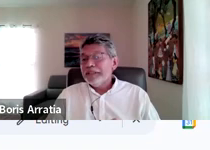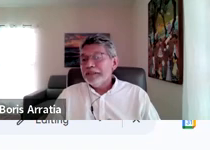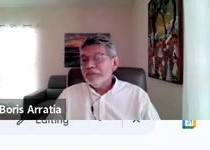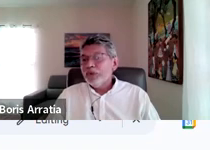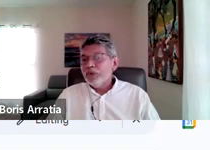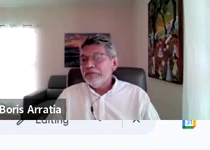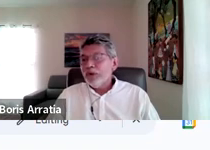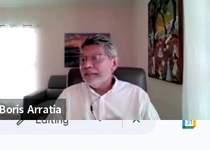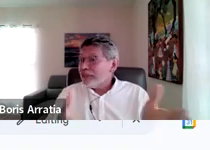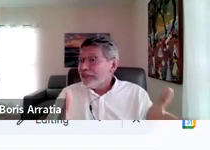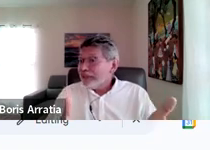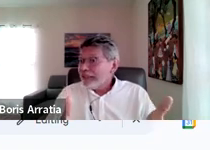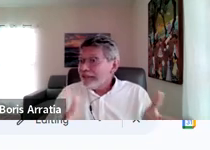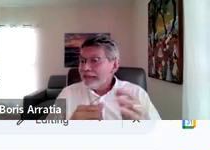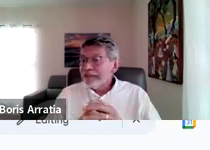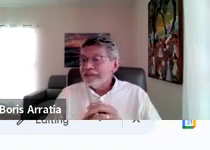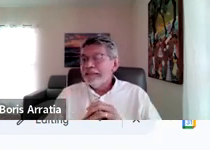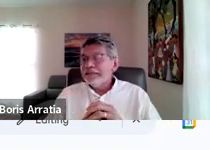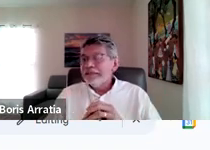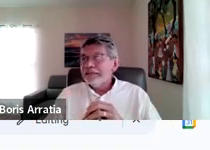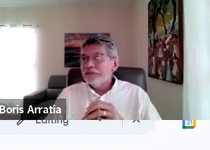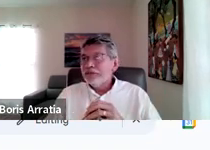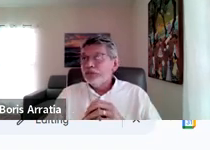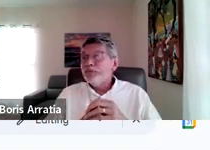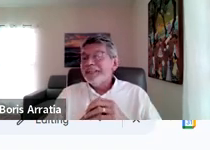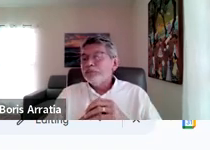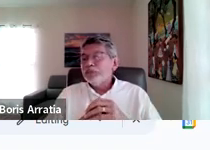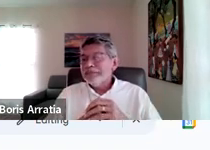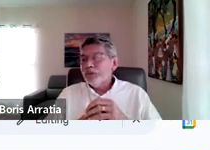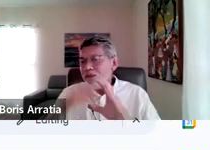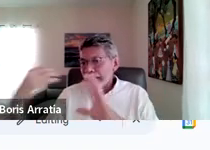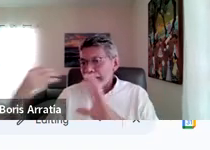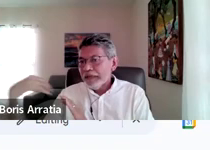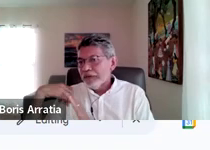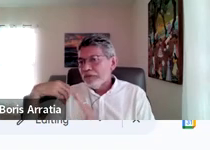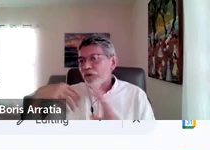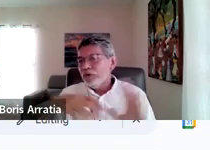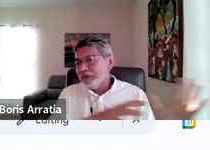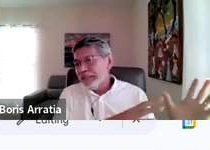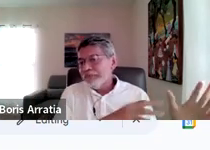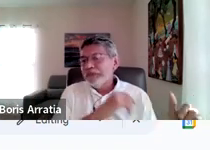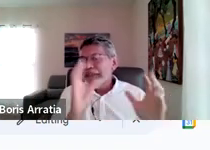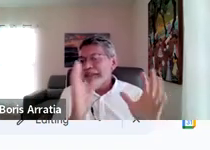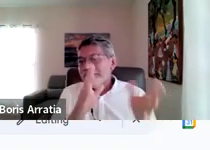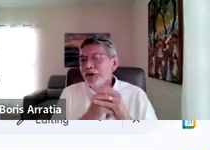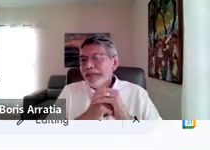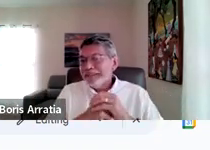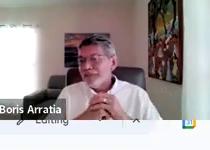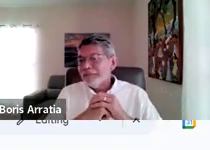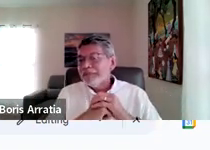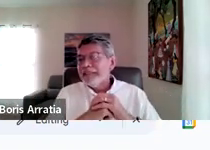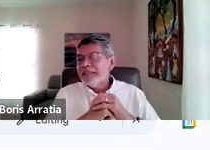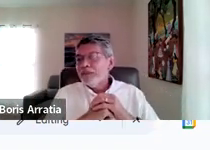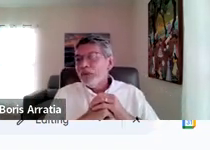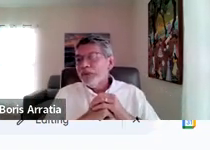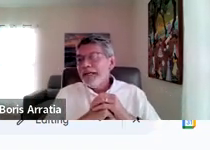federal government. We have one at GSA that does the rulemaking process. So, and that, I'm kind of involved in that piece of it on my day